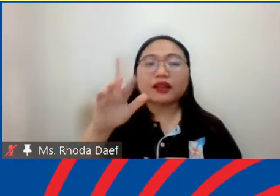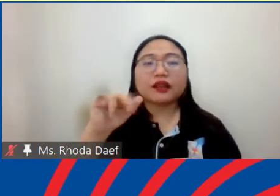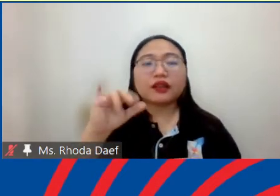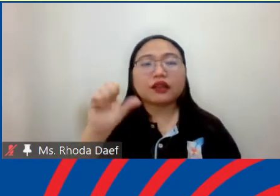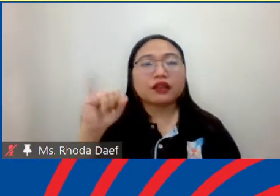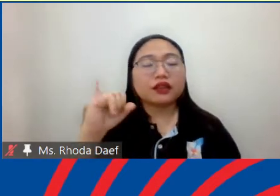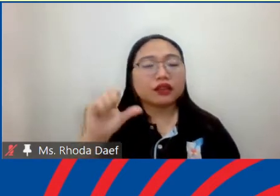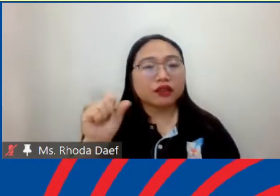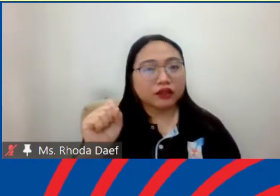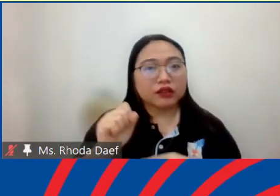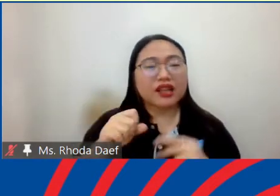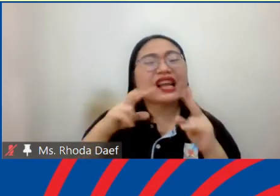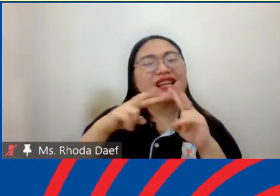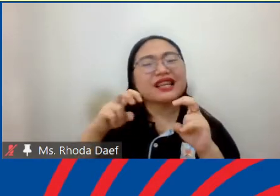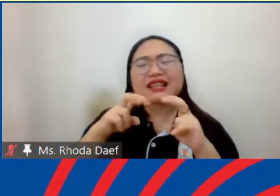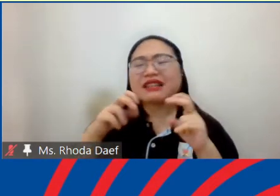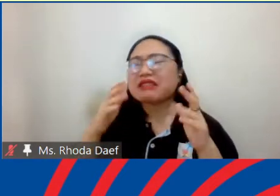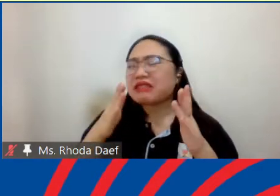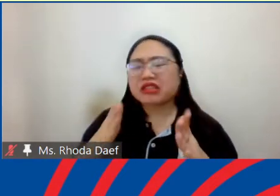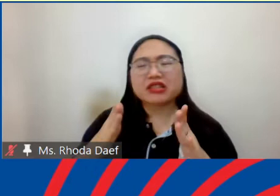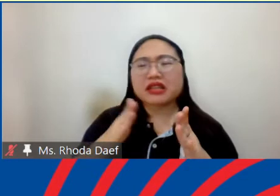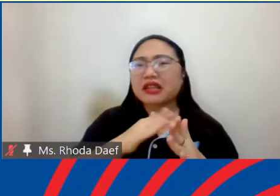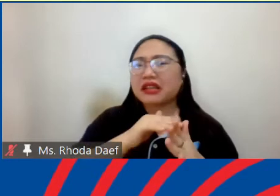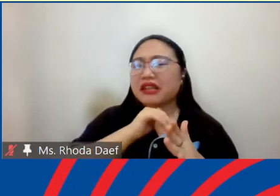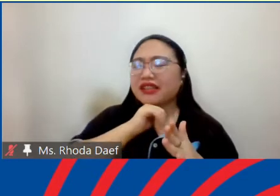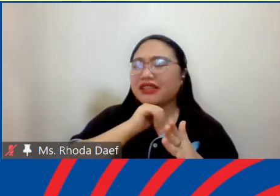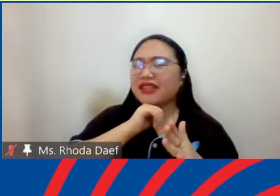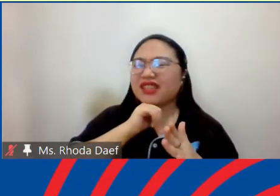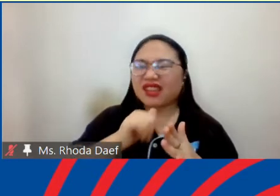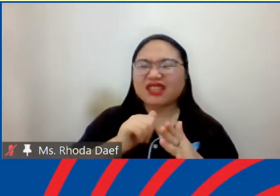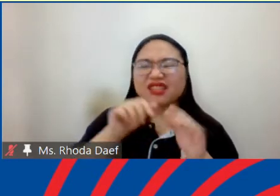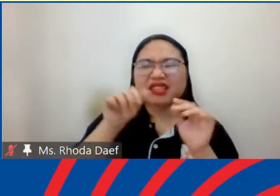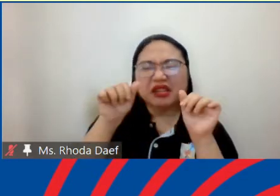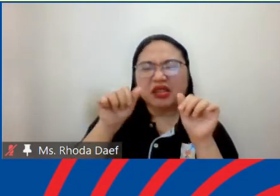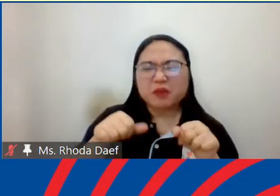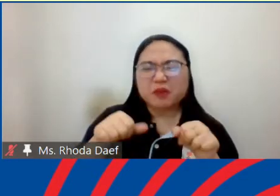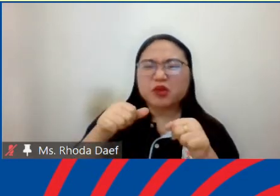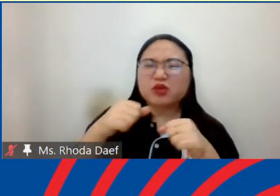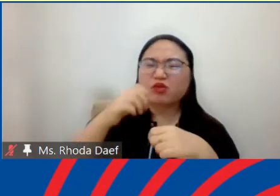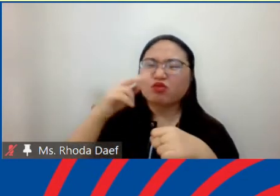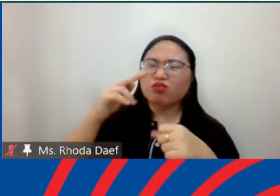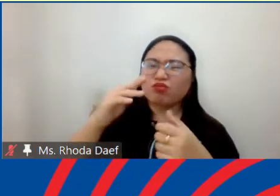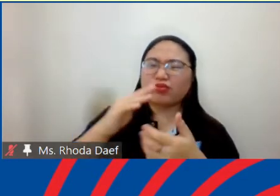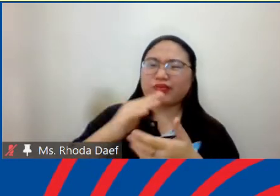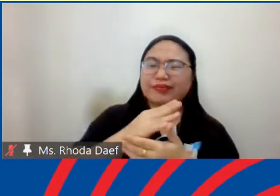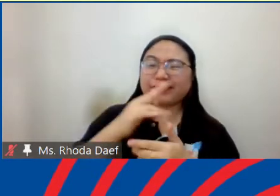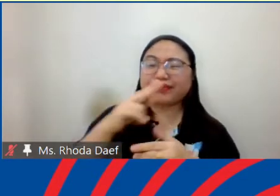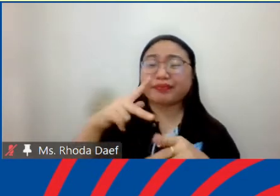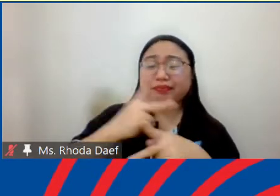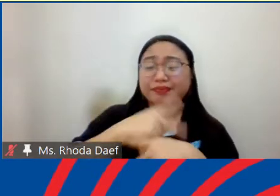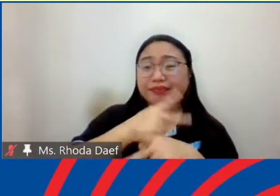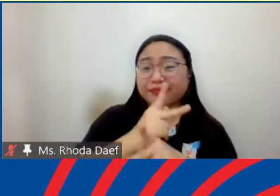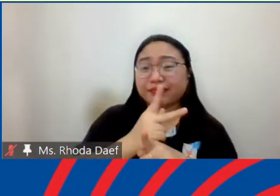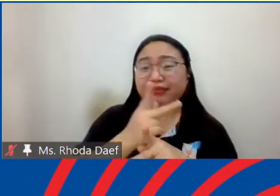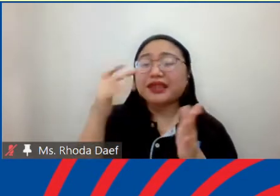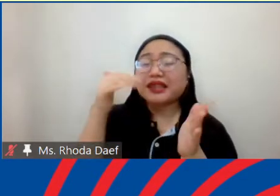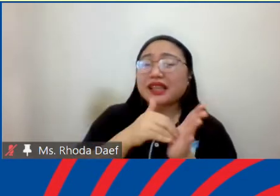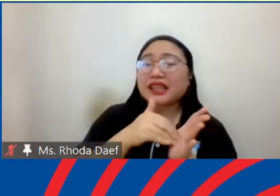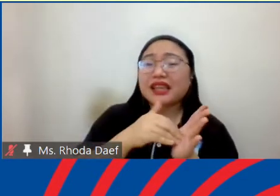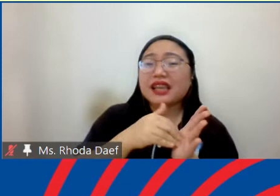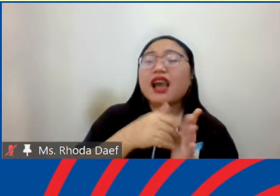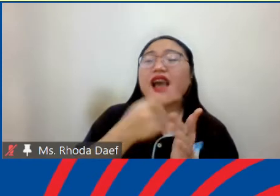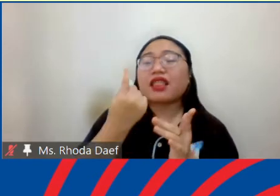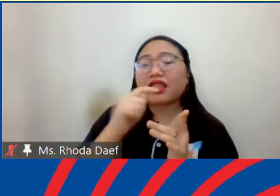researchers were not able to reproduce or validate the research output of other